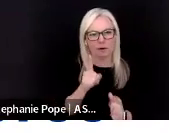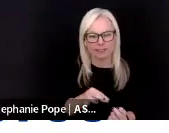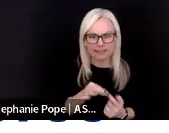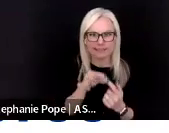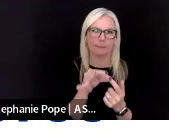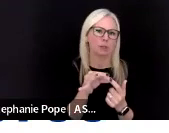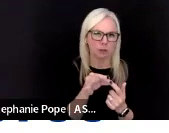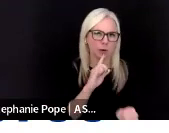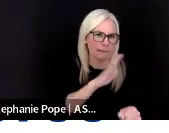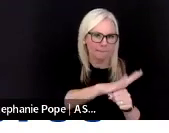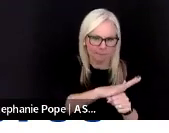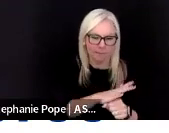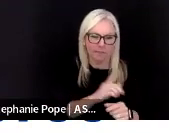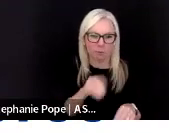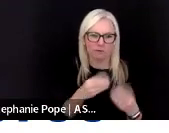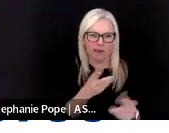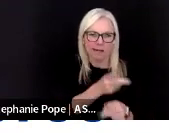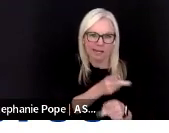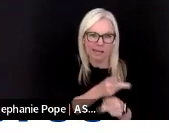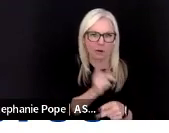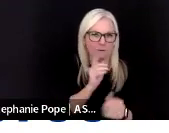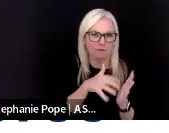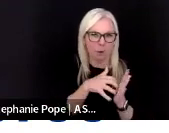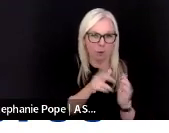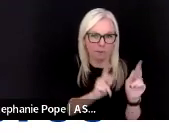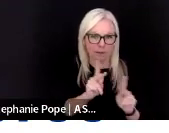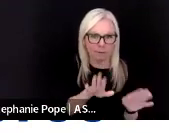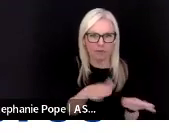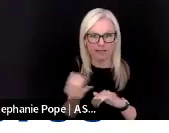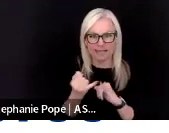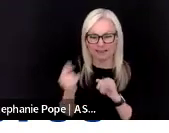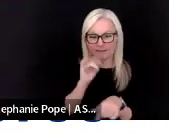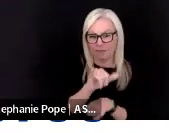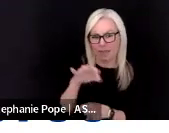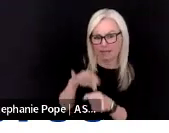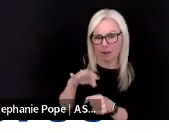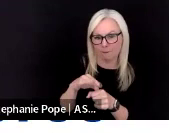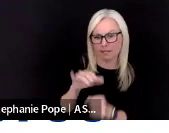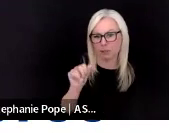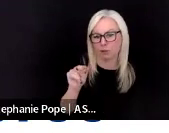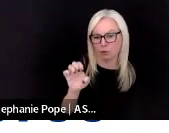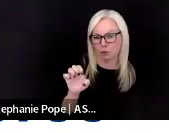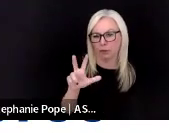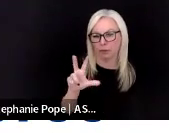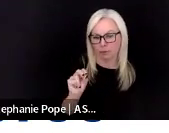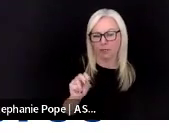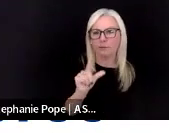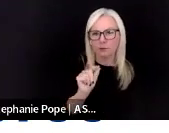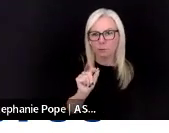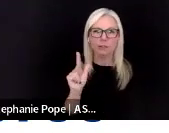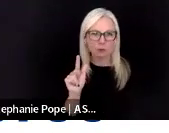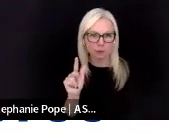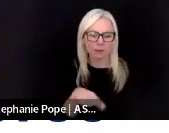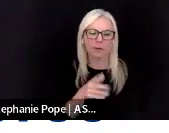exceptional commitment to providing care to vulnerable people. The deadline for that nomination is June 30th, 2023. You